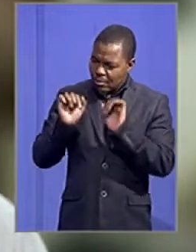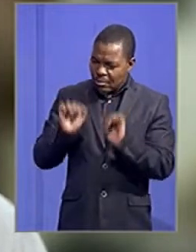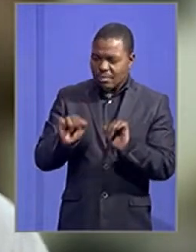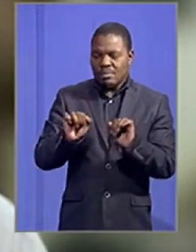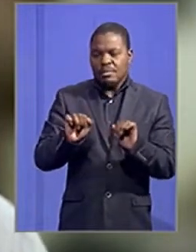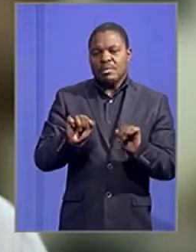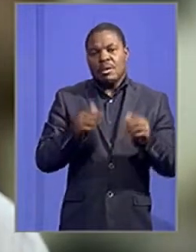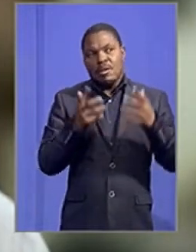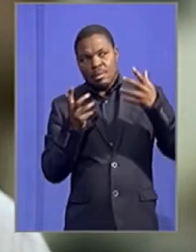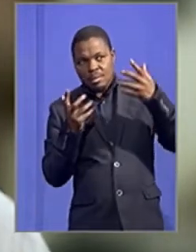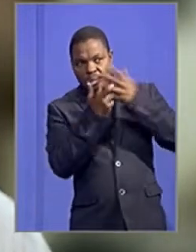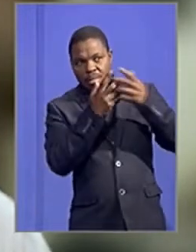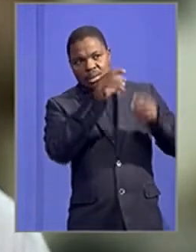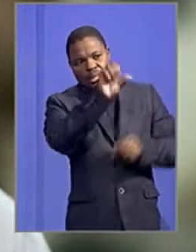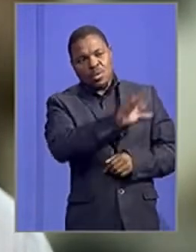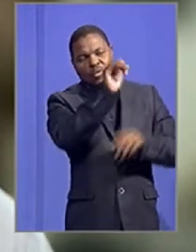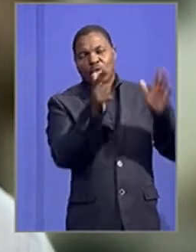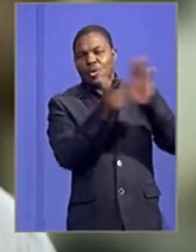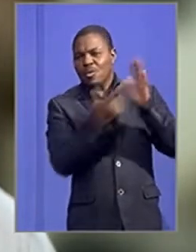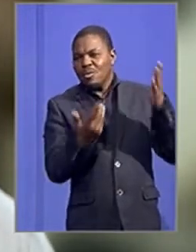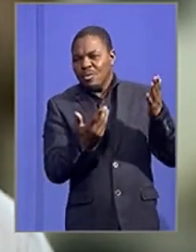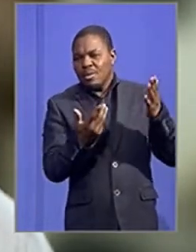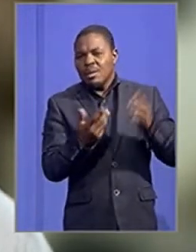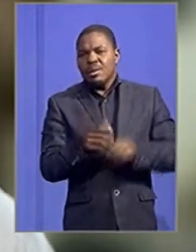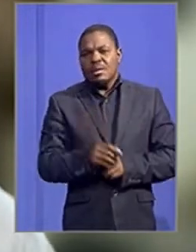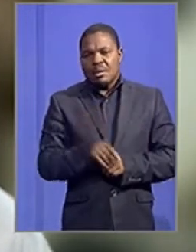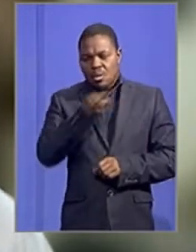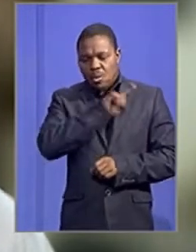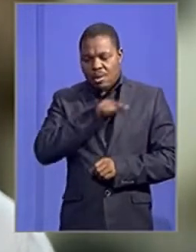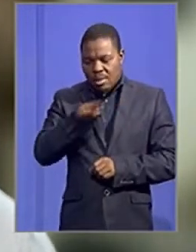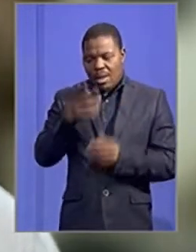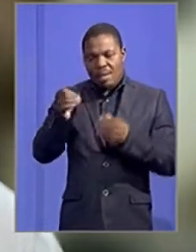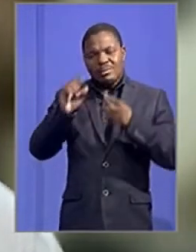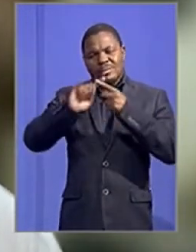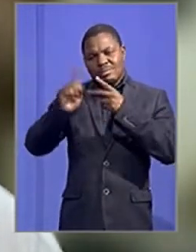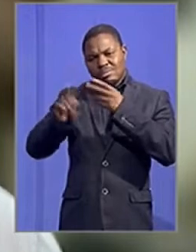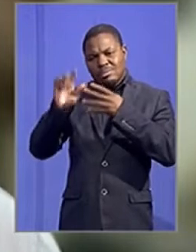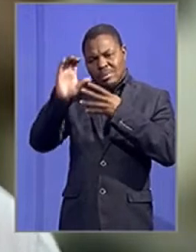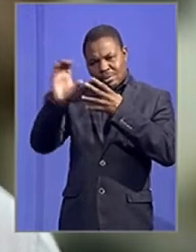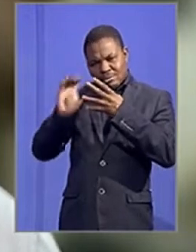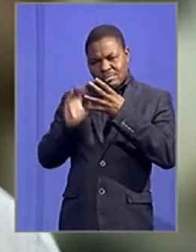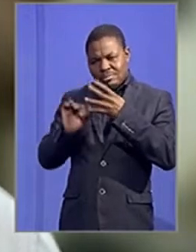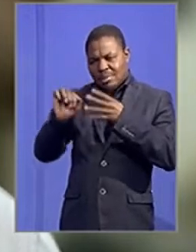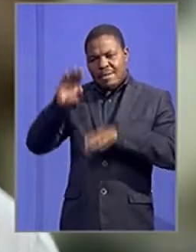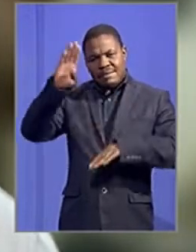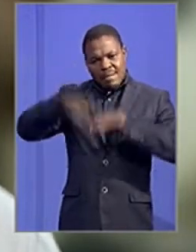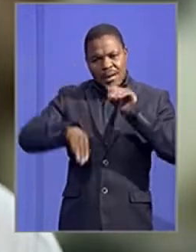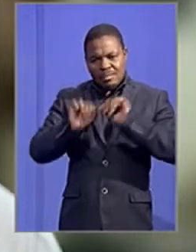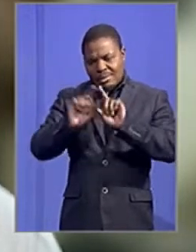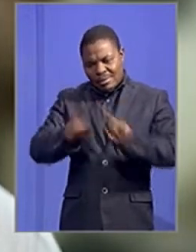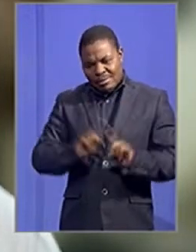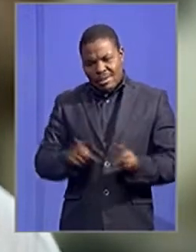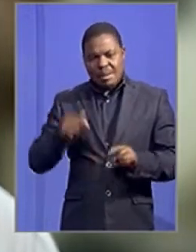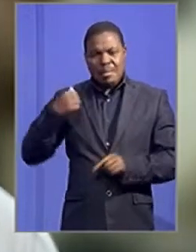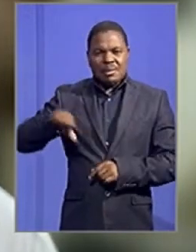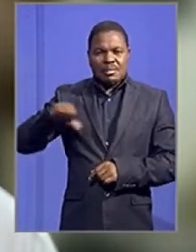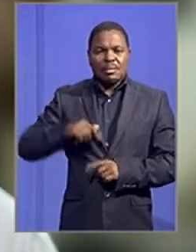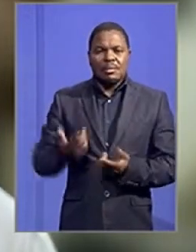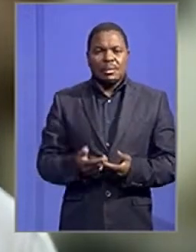and in their local laws. They have their different categories and the charges that they apply.